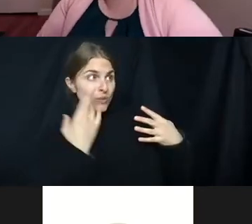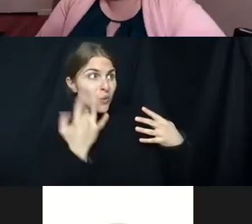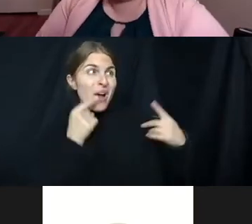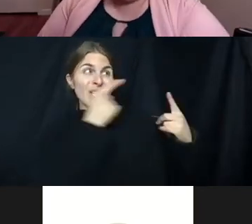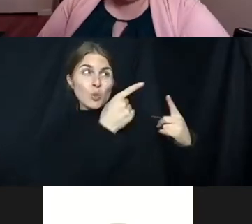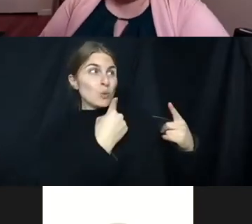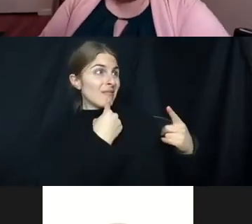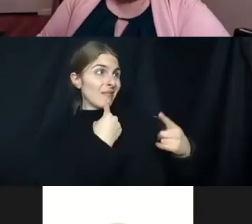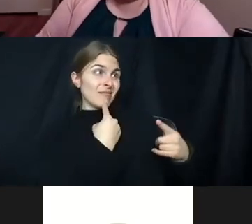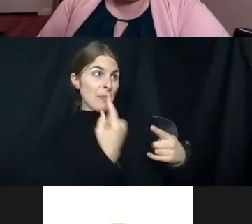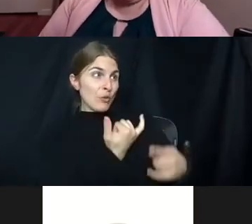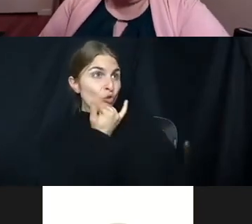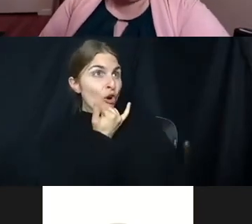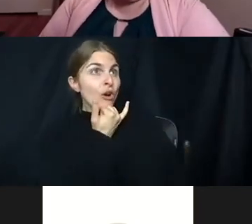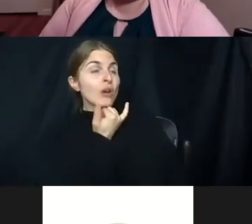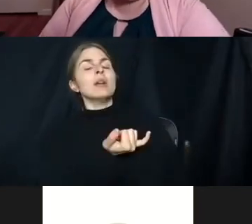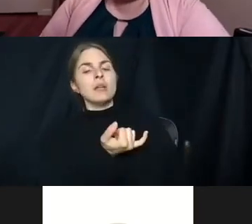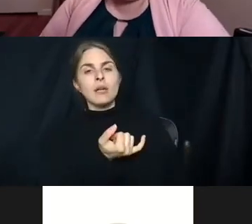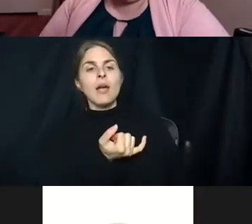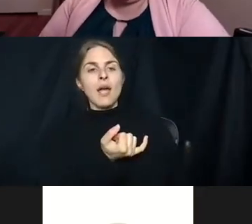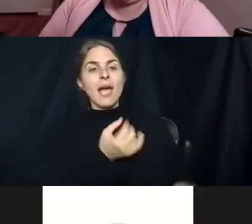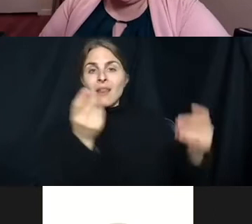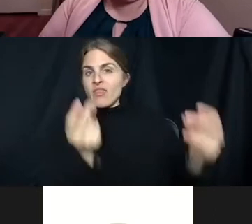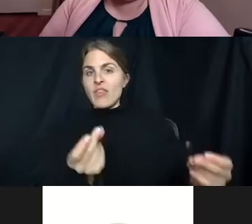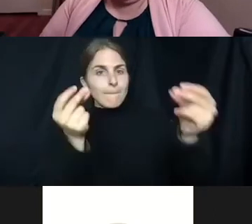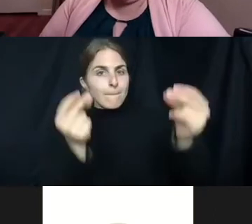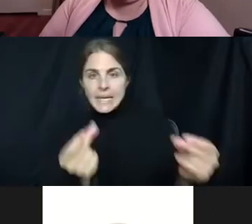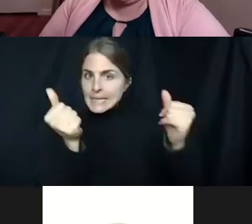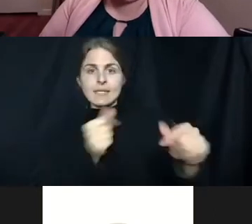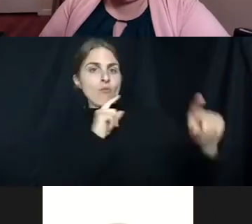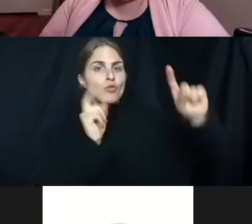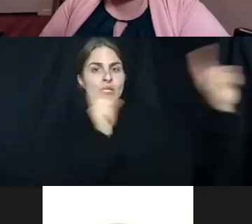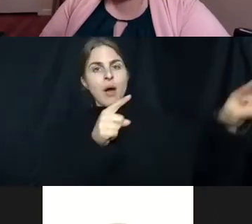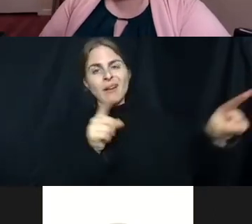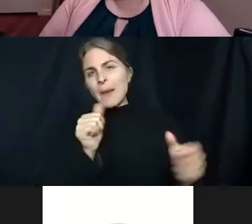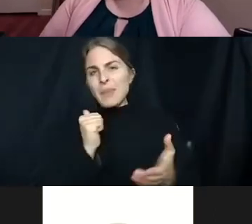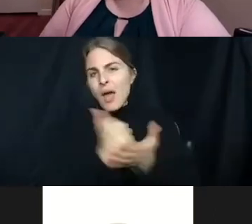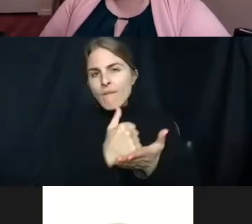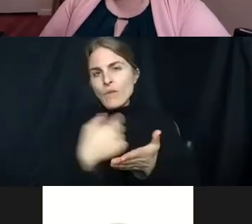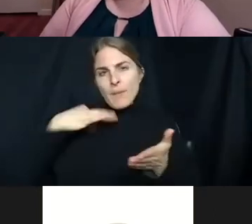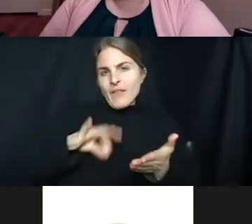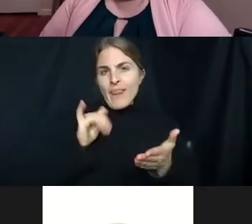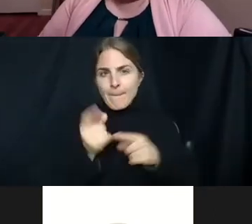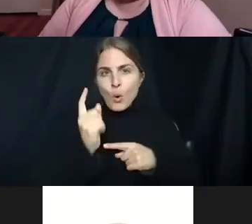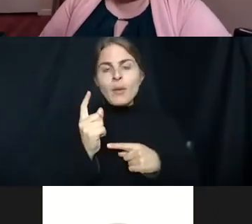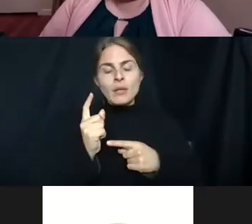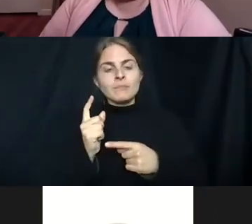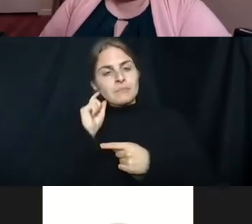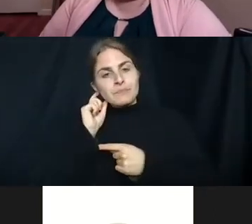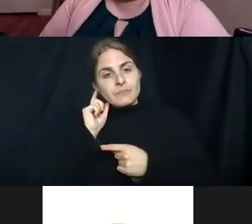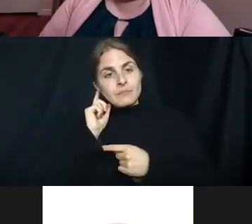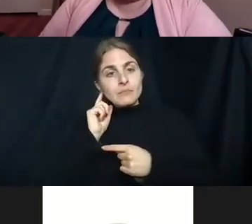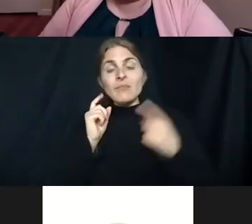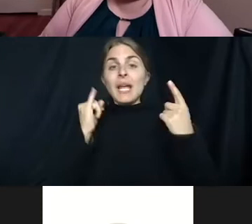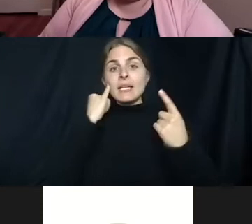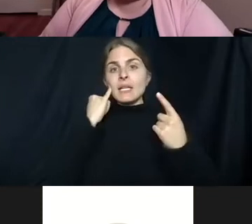incorrect. And I find that immediacy can be really helpful in naming it in that moment. And if they're not